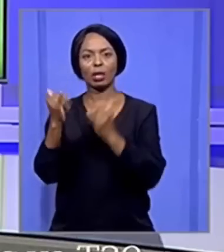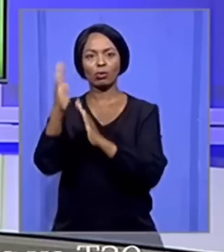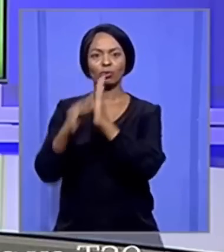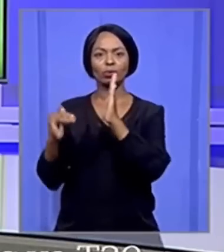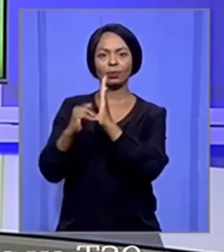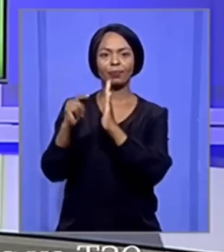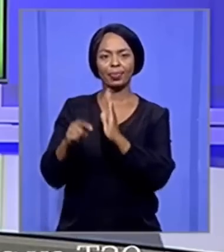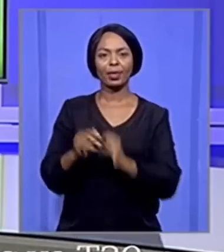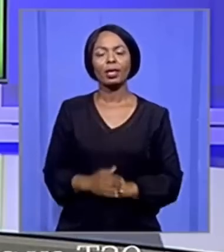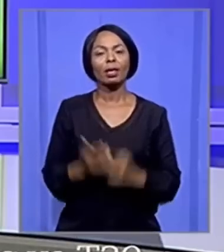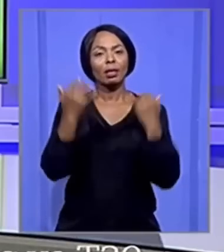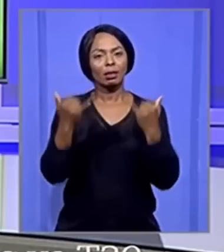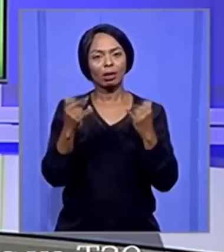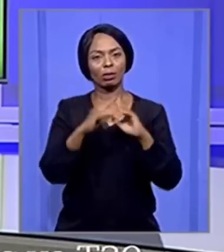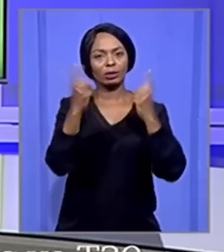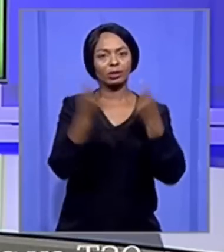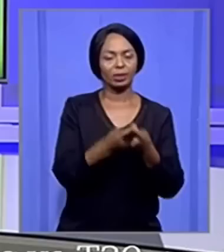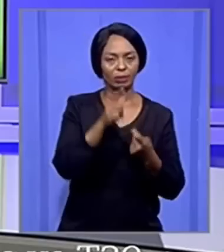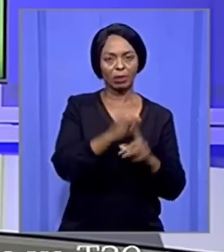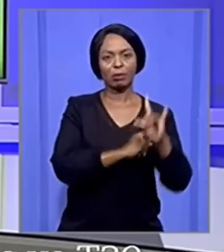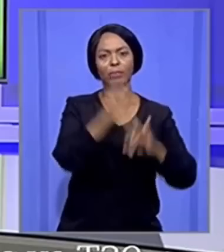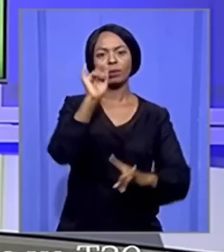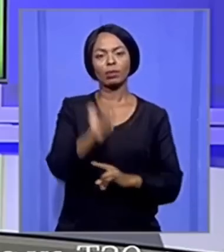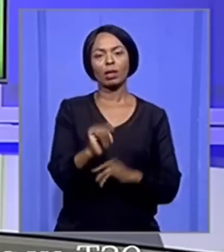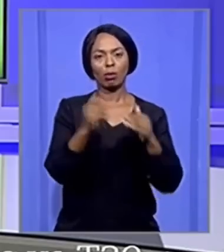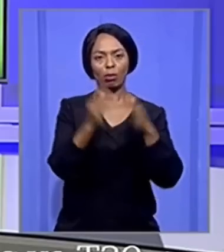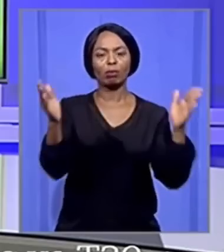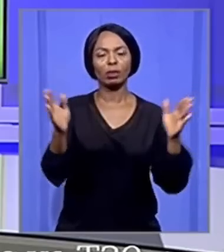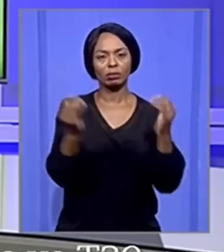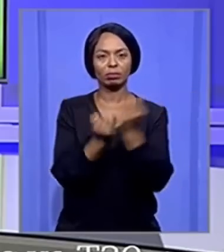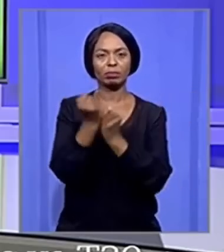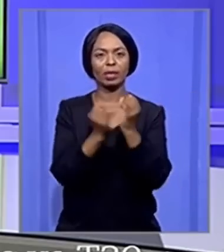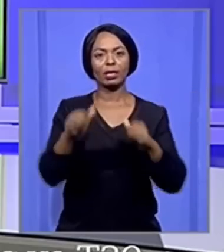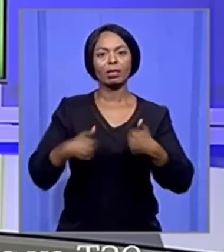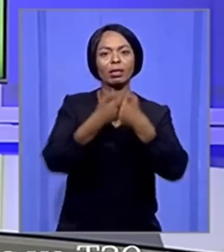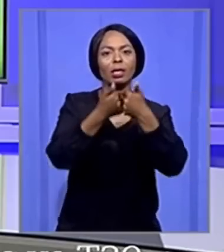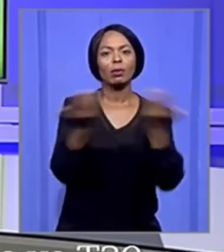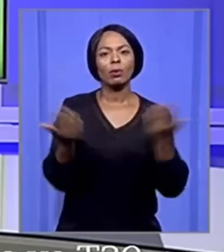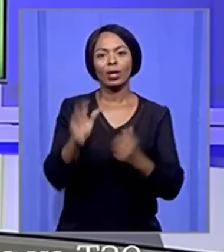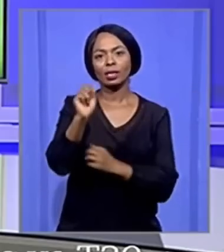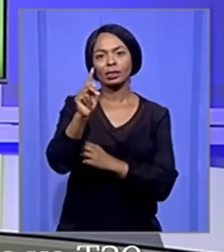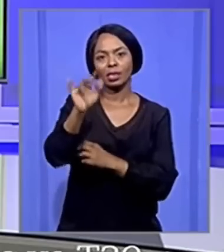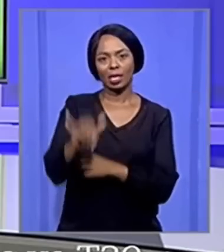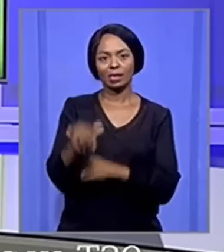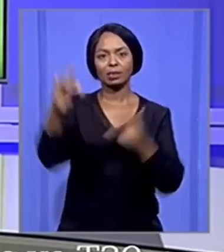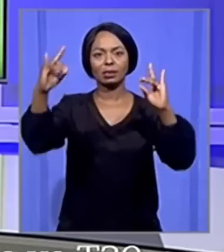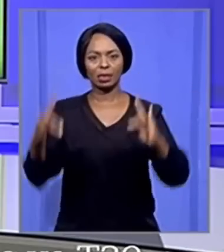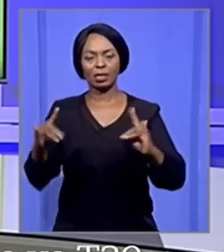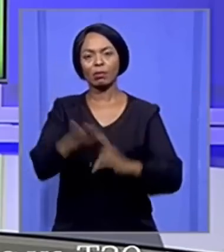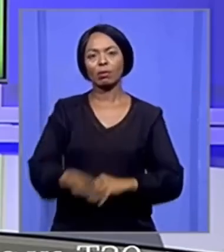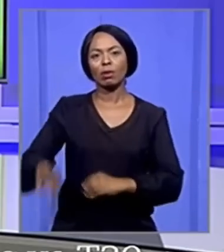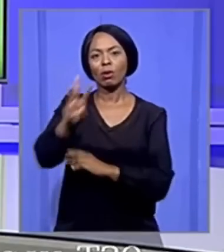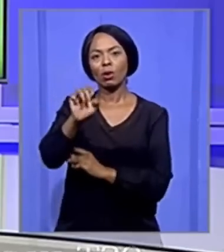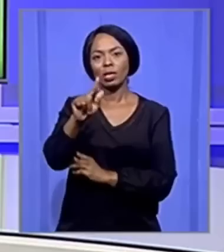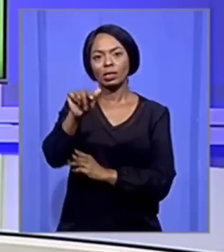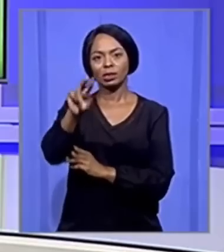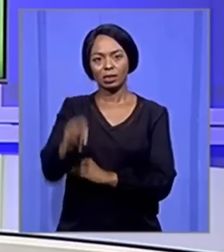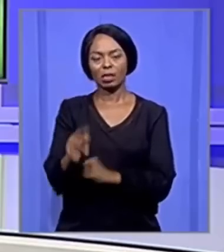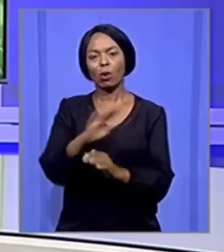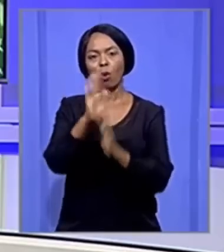tsa sejana sa lefatshe ba fentse motshameko wa pula madibogo wa kgaisano eno kwa Sky Stadium kwa Wellington ka diwikete e di